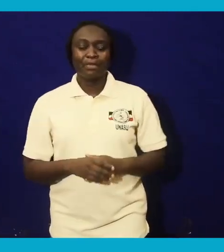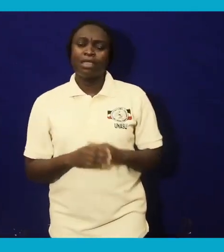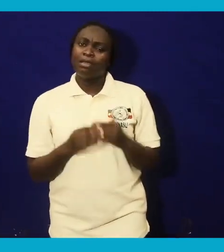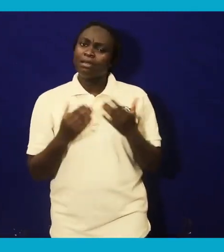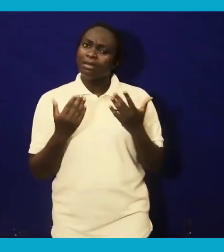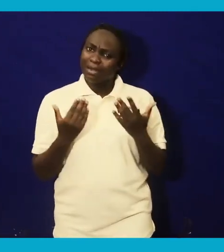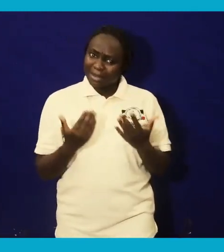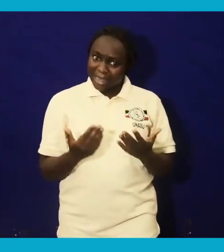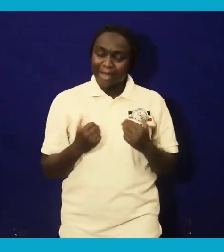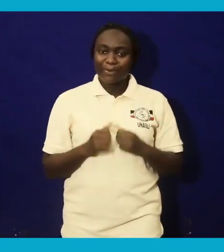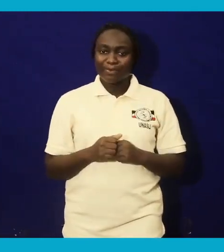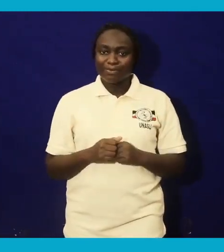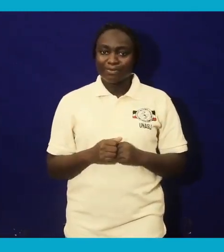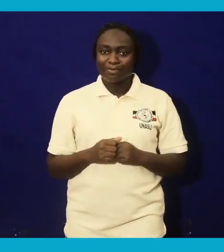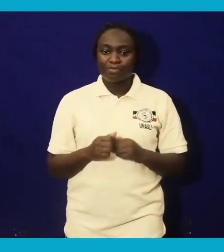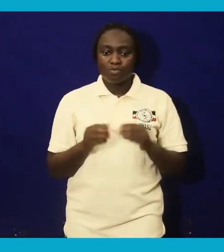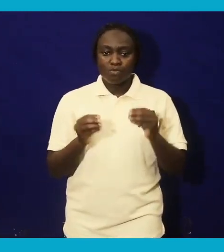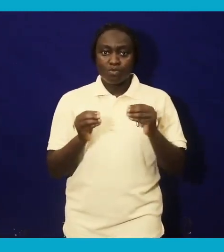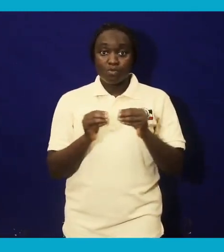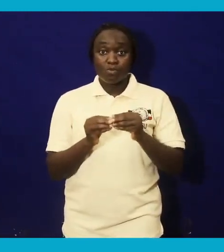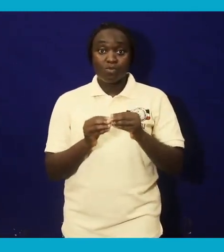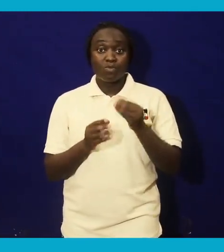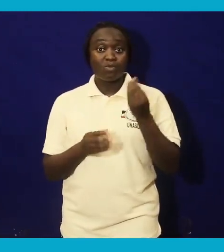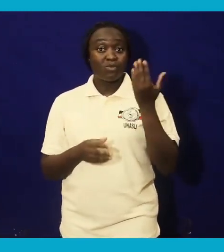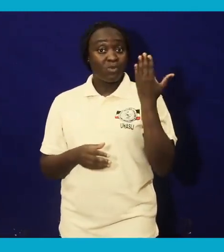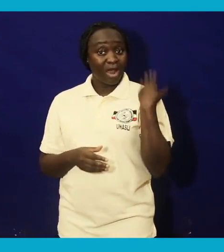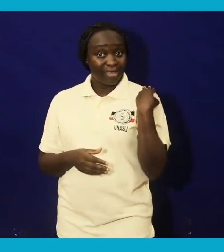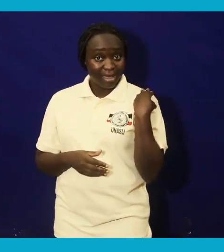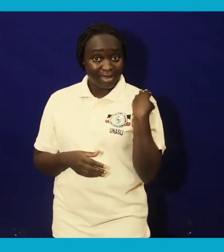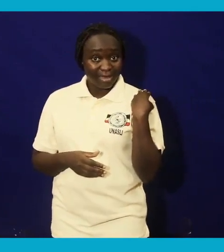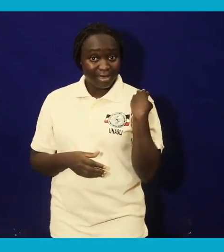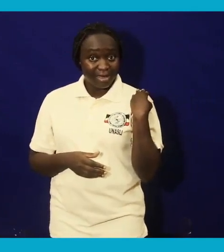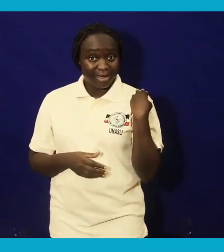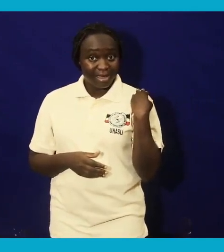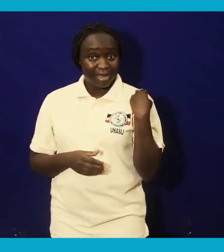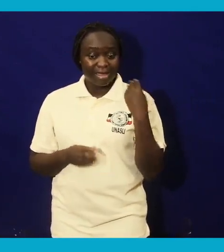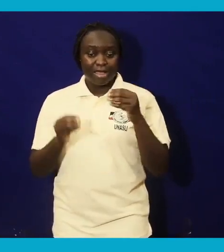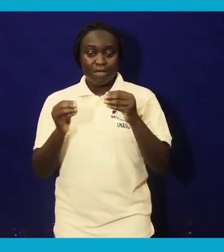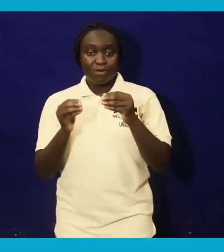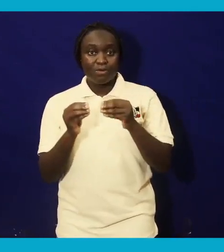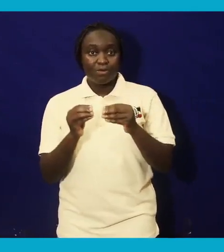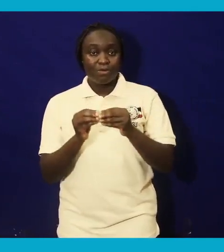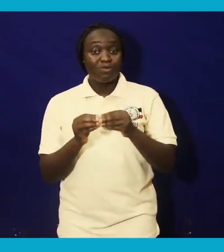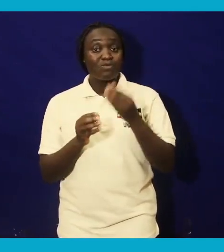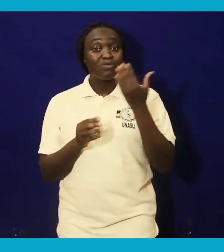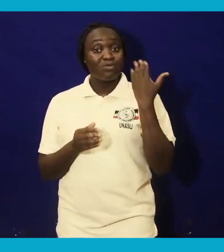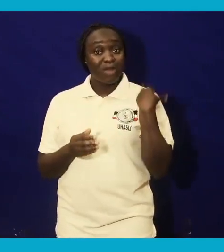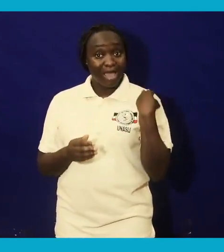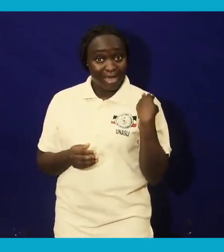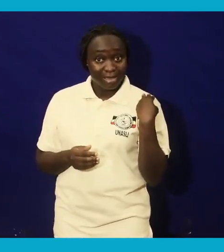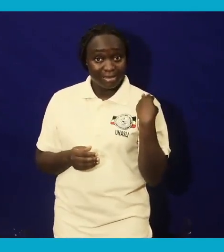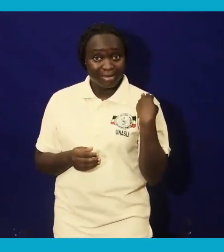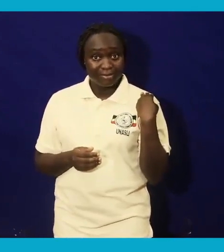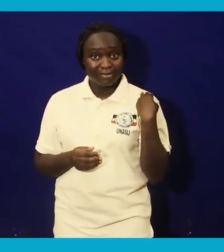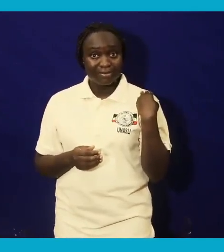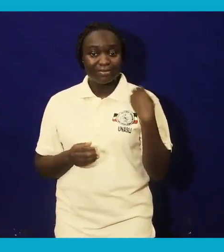sister. Good. Now we have brother,